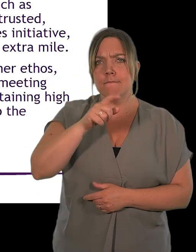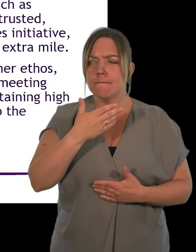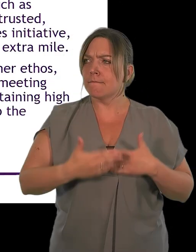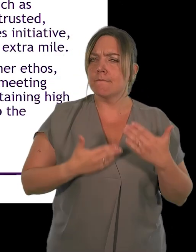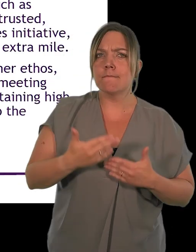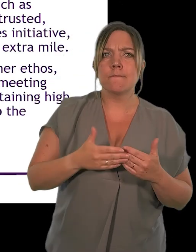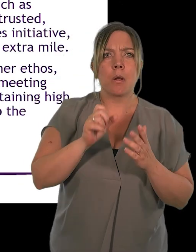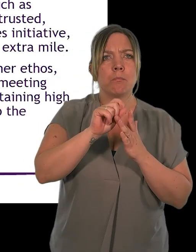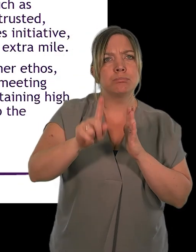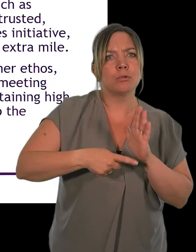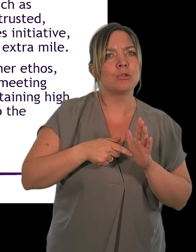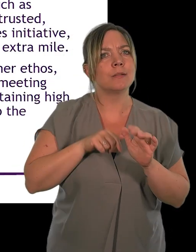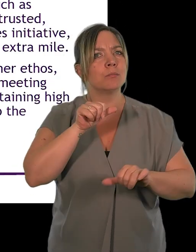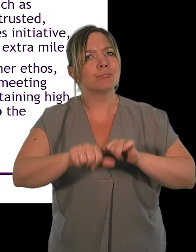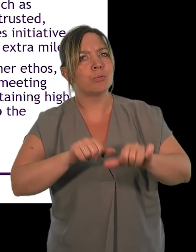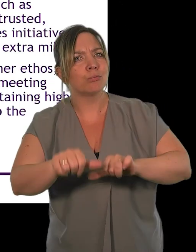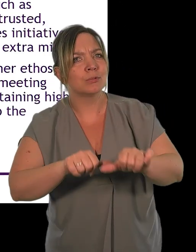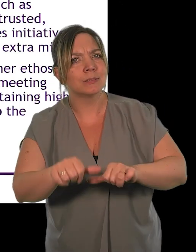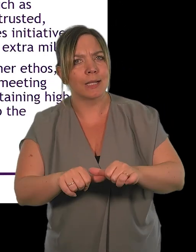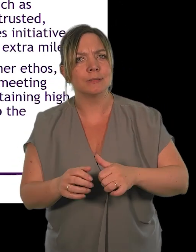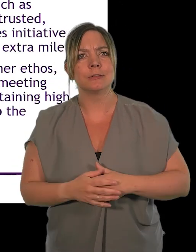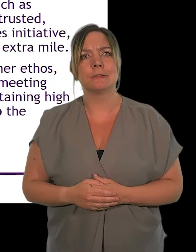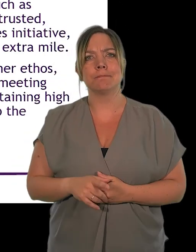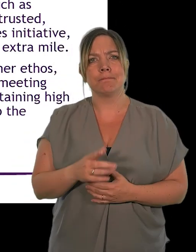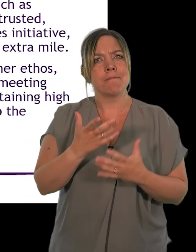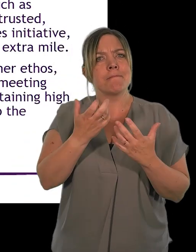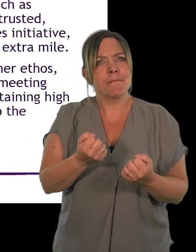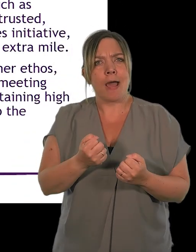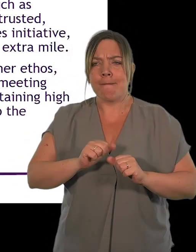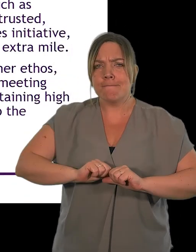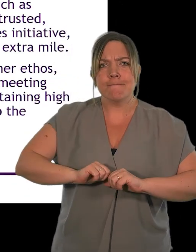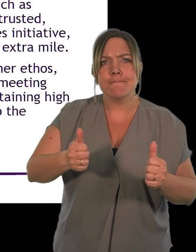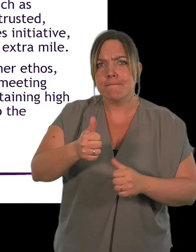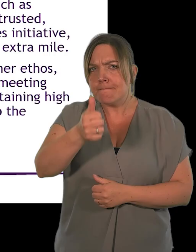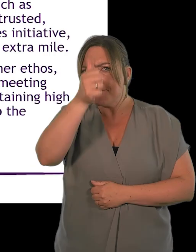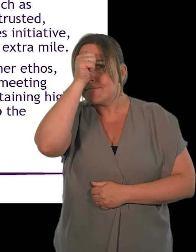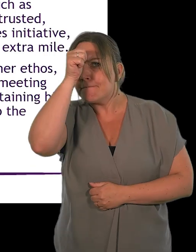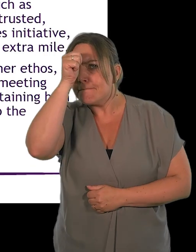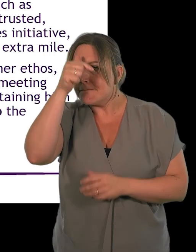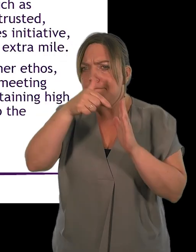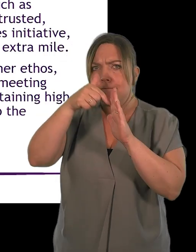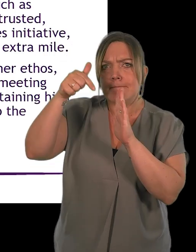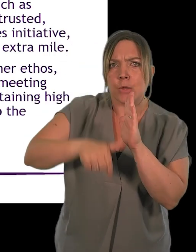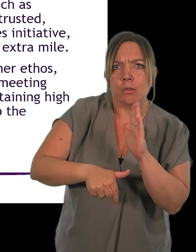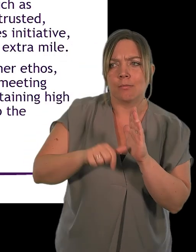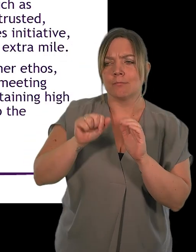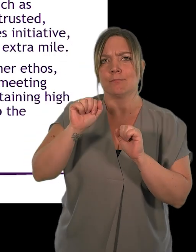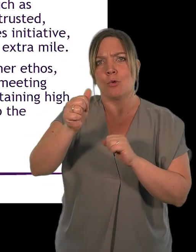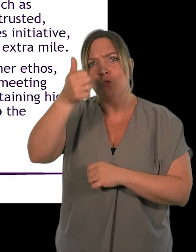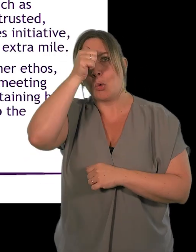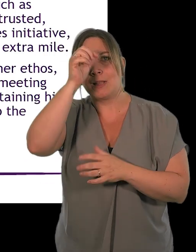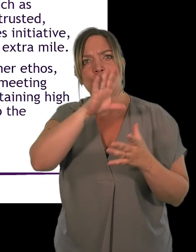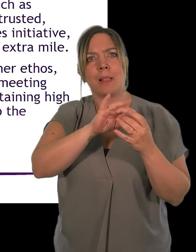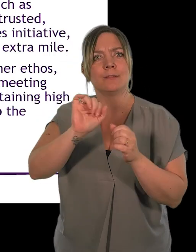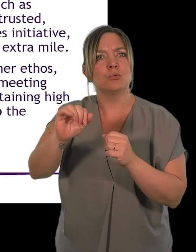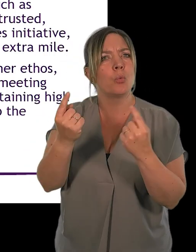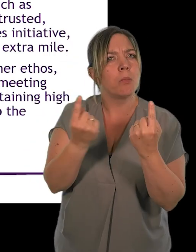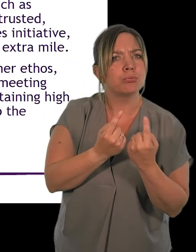product knowledge, and displaying the ability to go the extra mile when